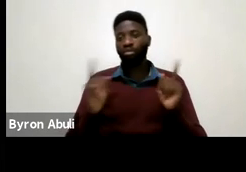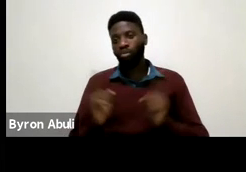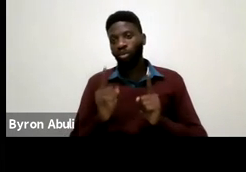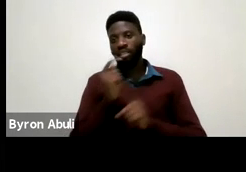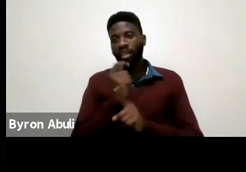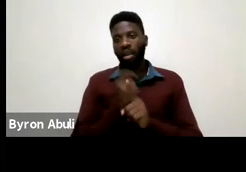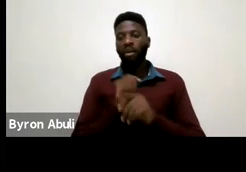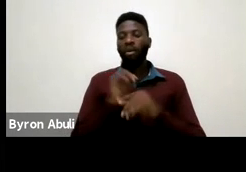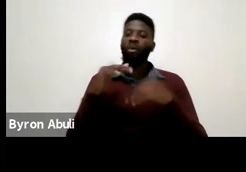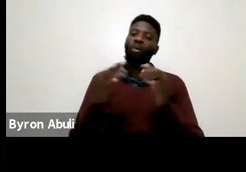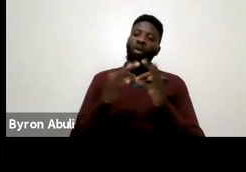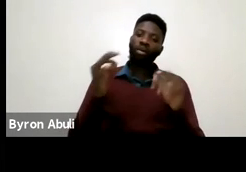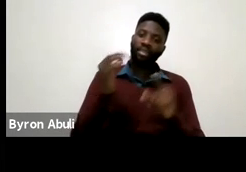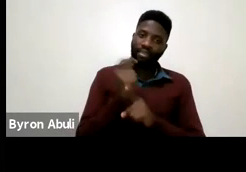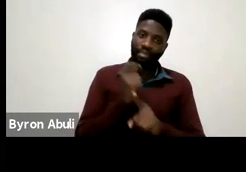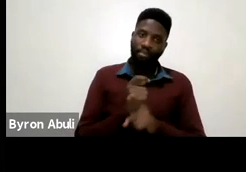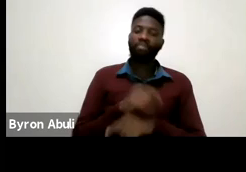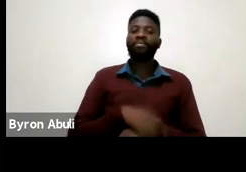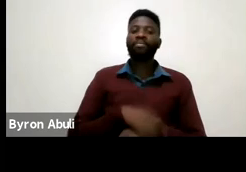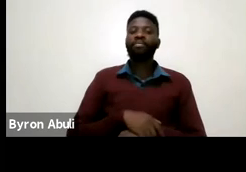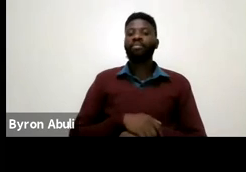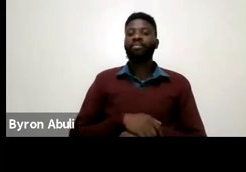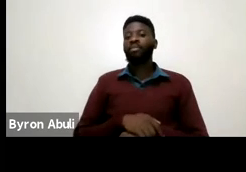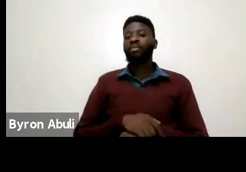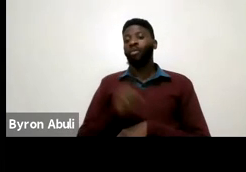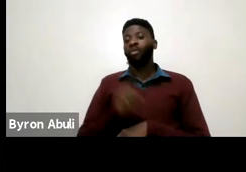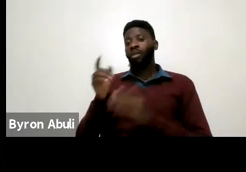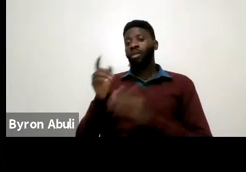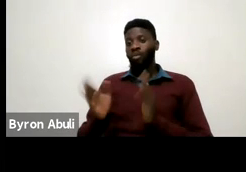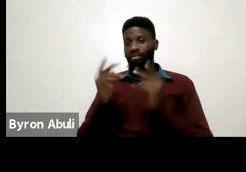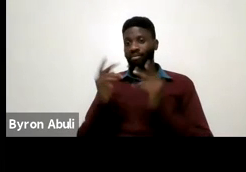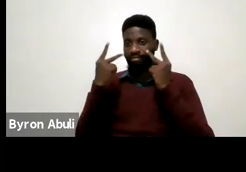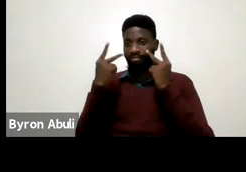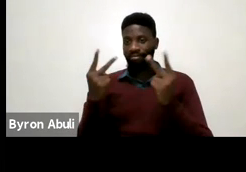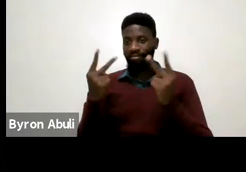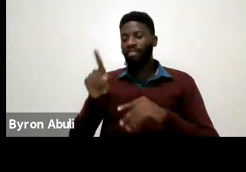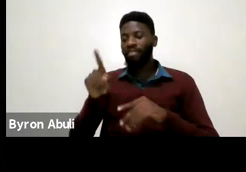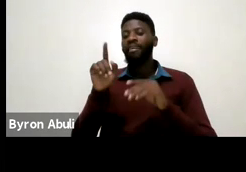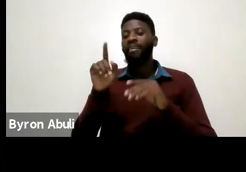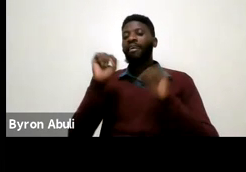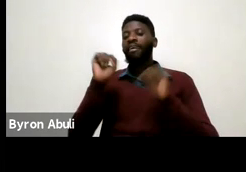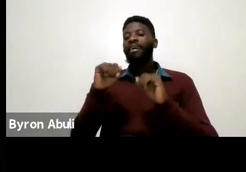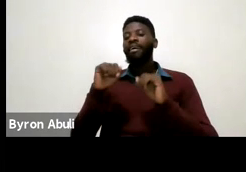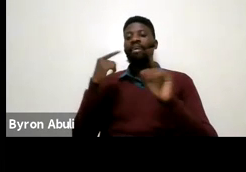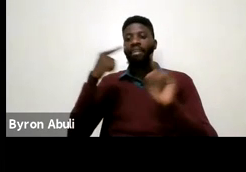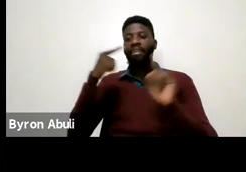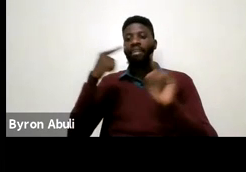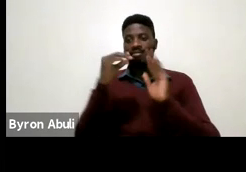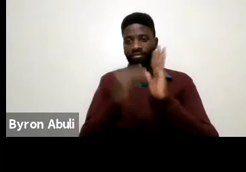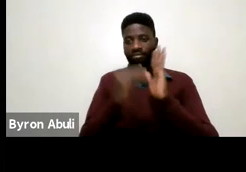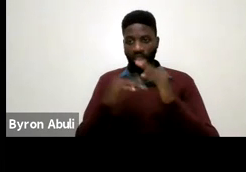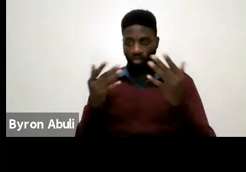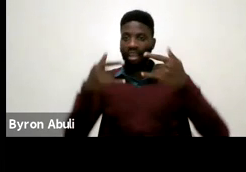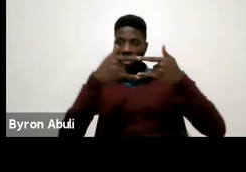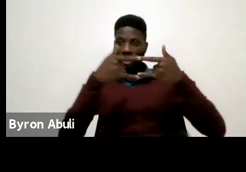of creating your list of goals is filling a few blanks I discovered. Blank number one